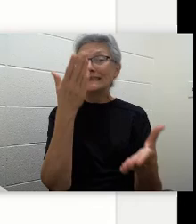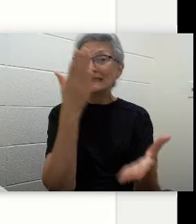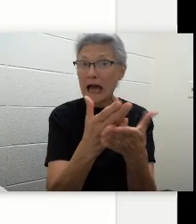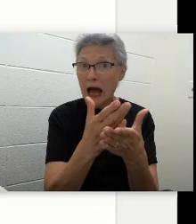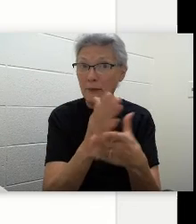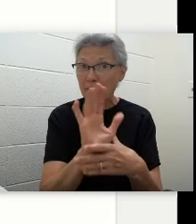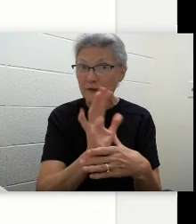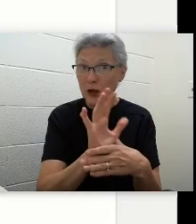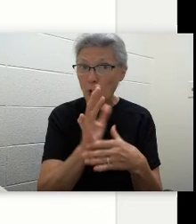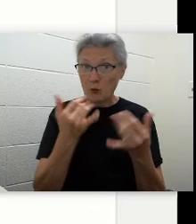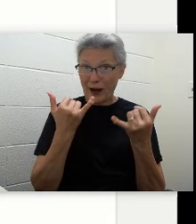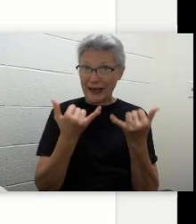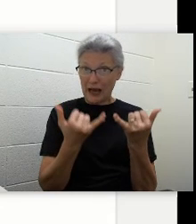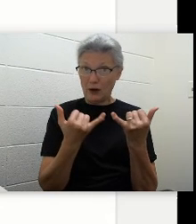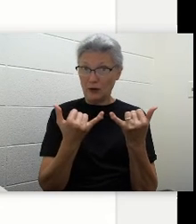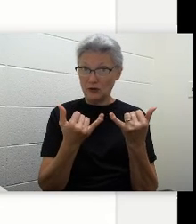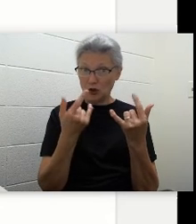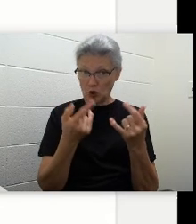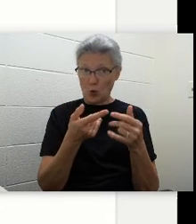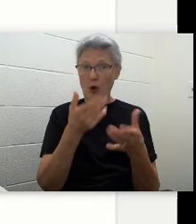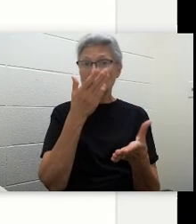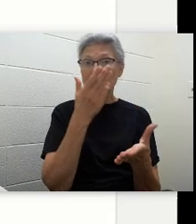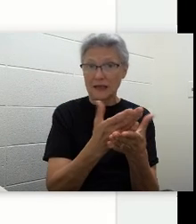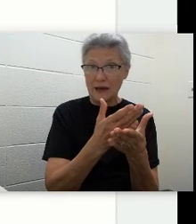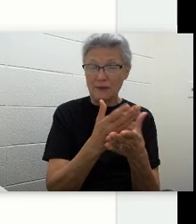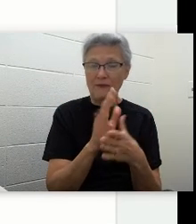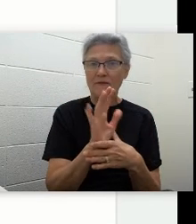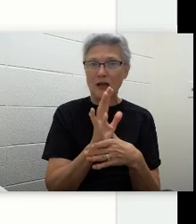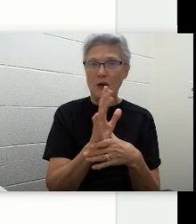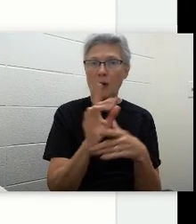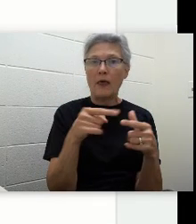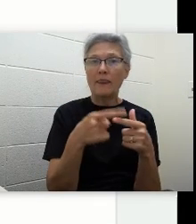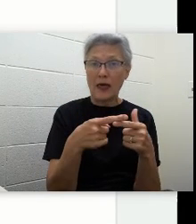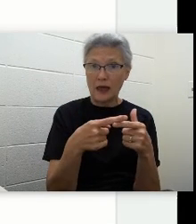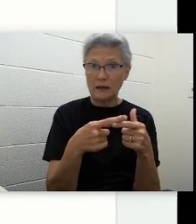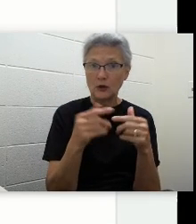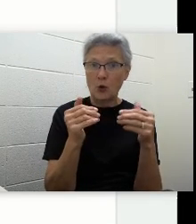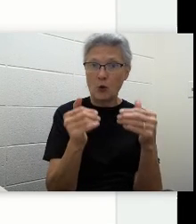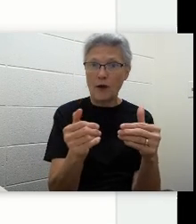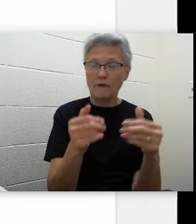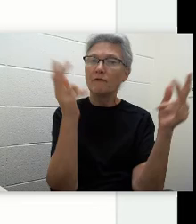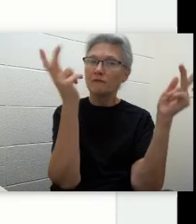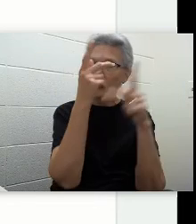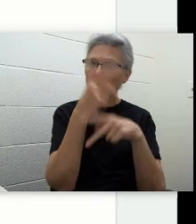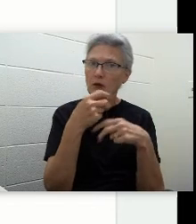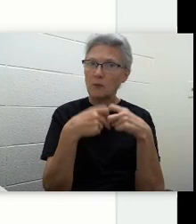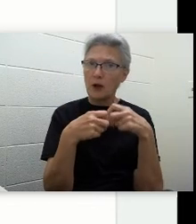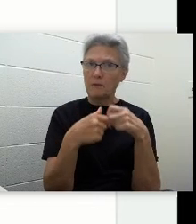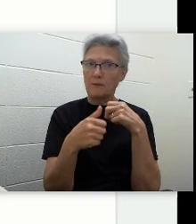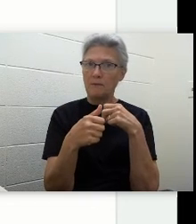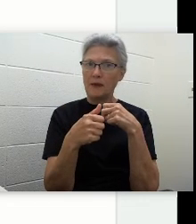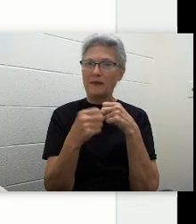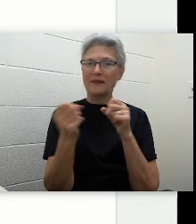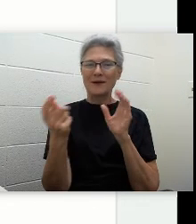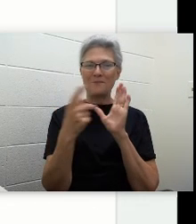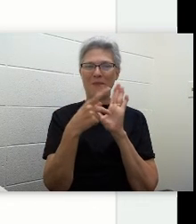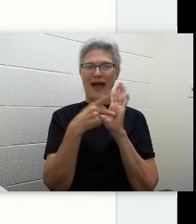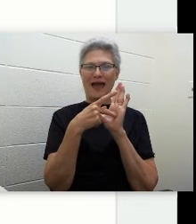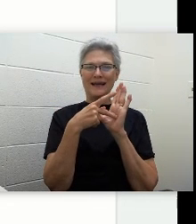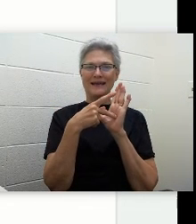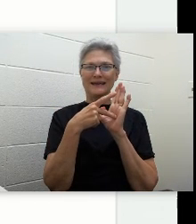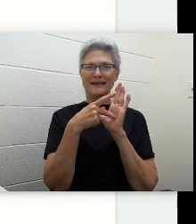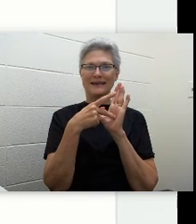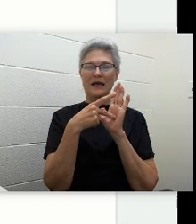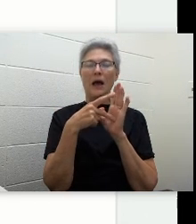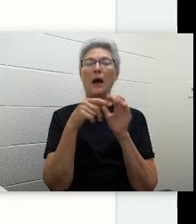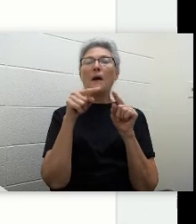the video. So you will pause the video, and then go ahead and solve this problem, and then meet me back here, press